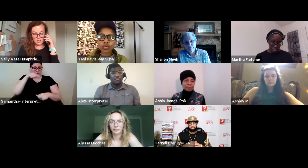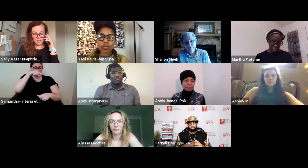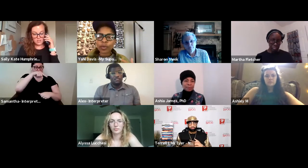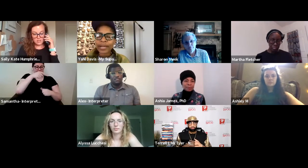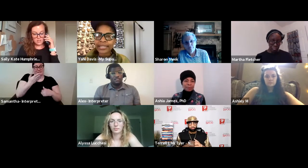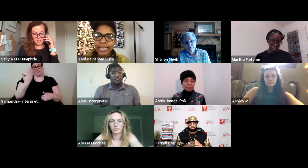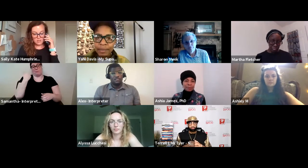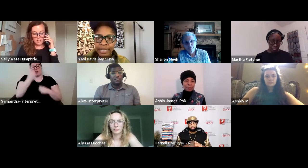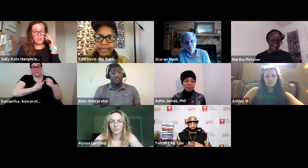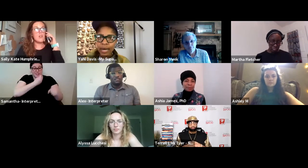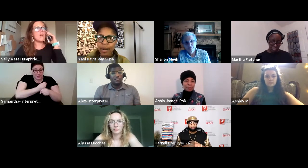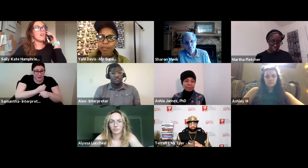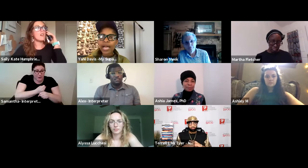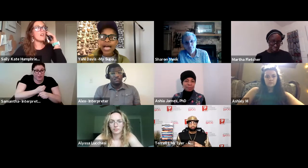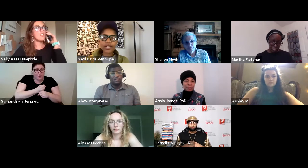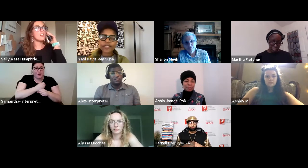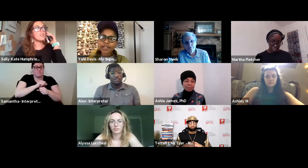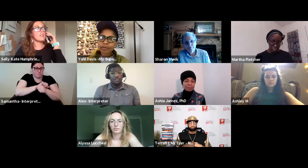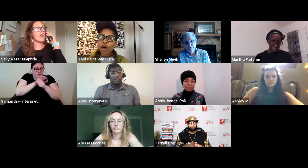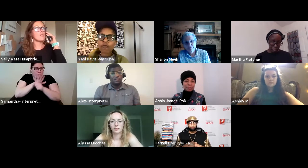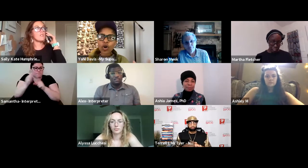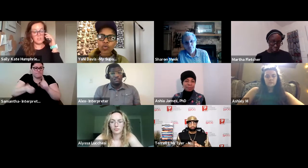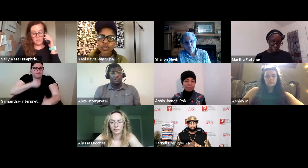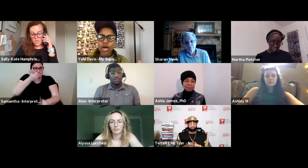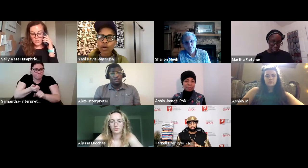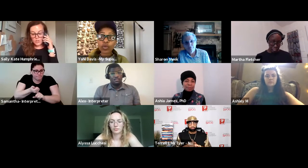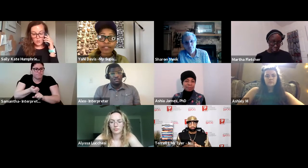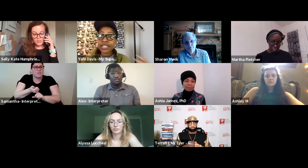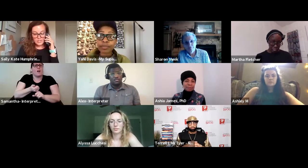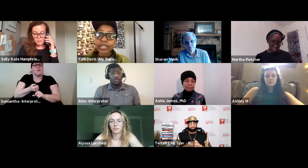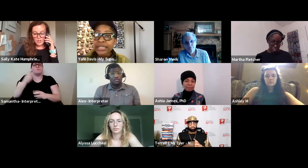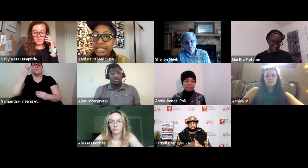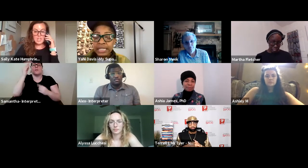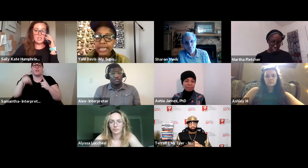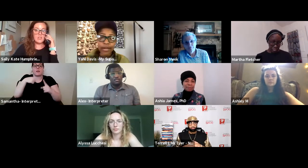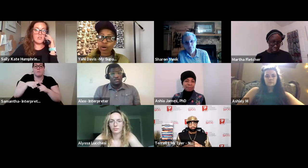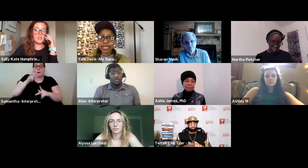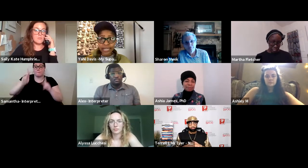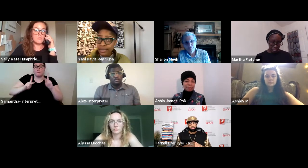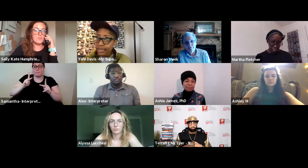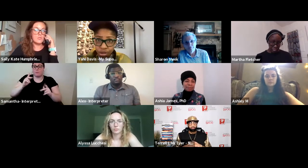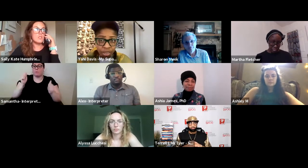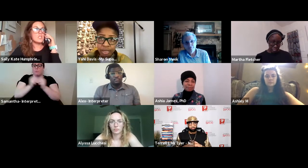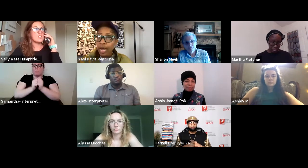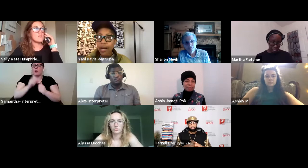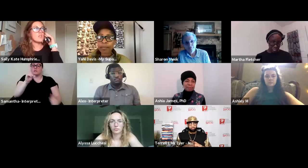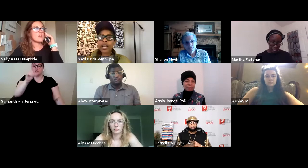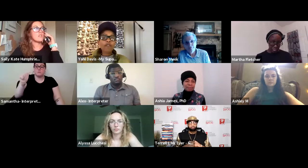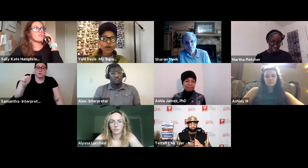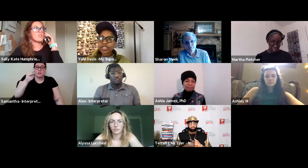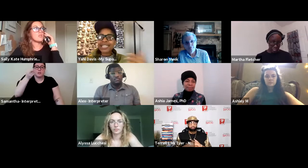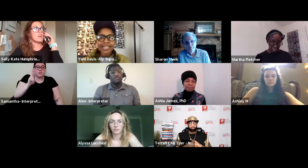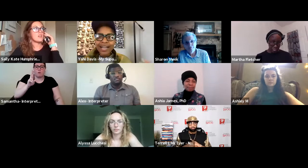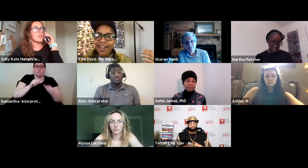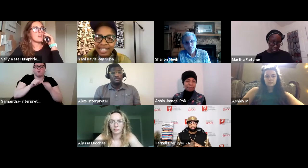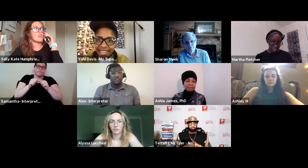about multiple pandemics, as we think about folks with disabilities and chronic conditions,